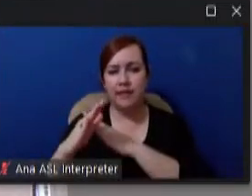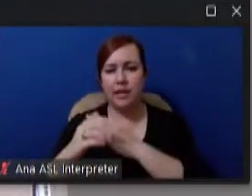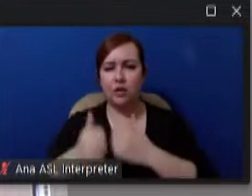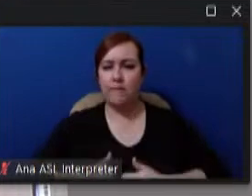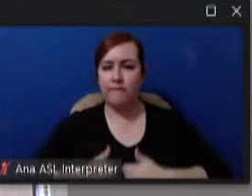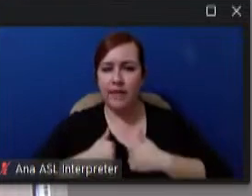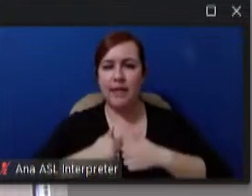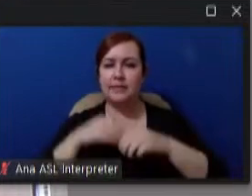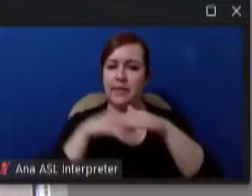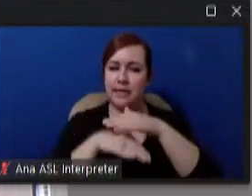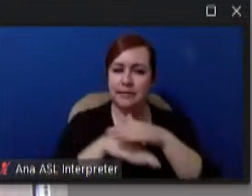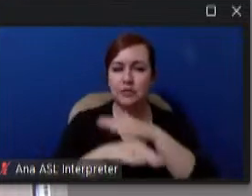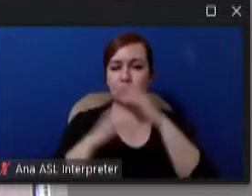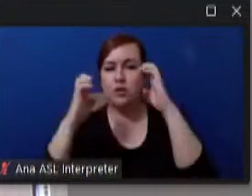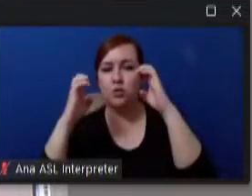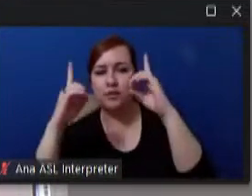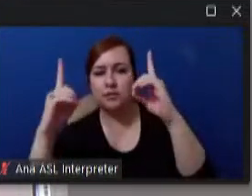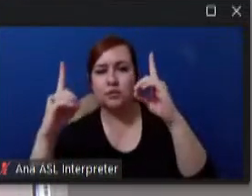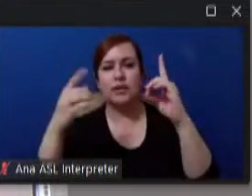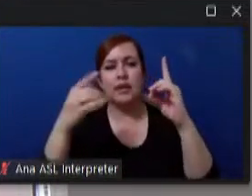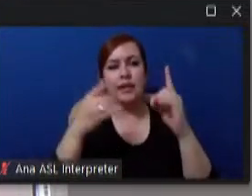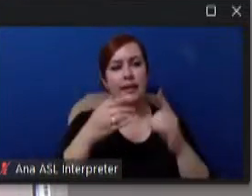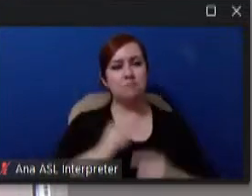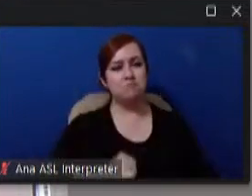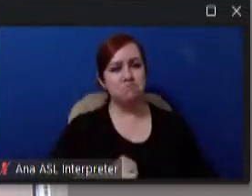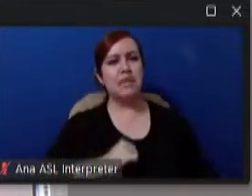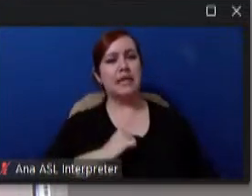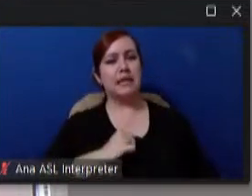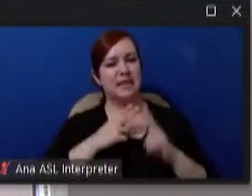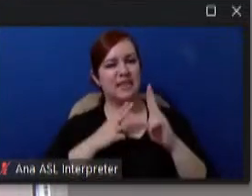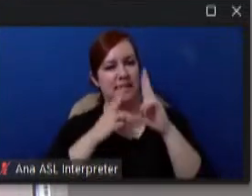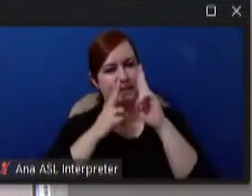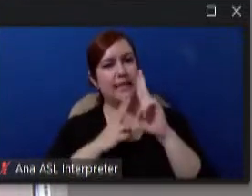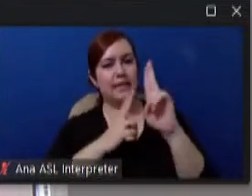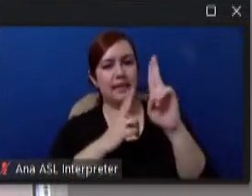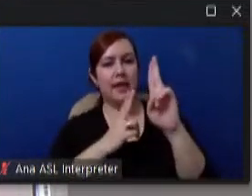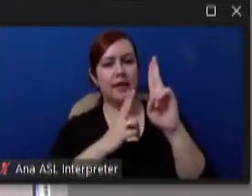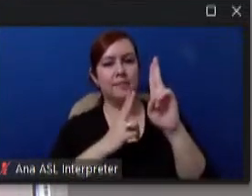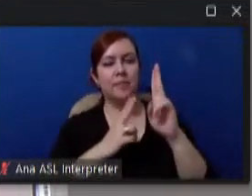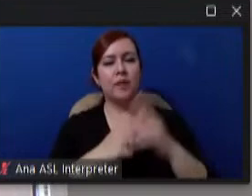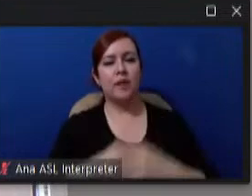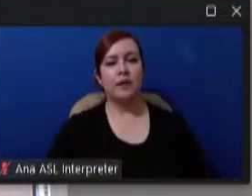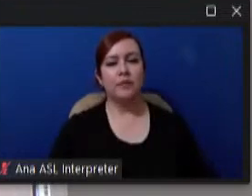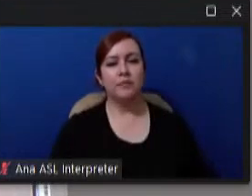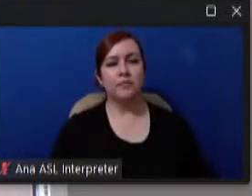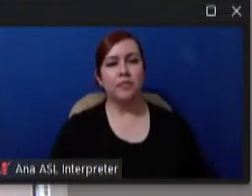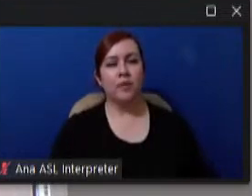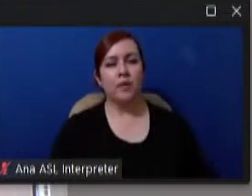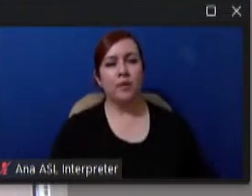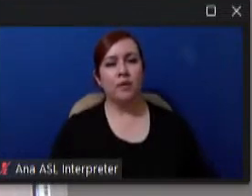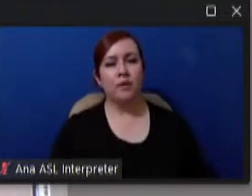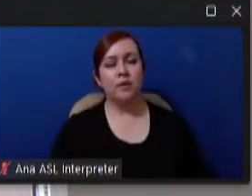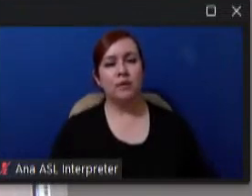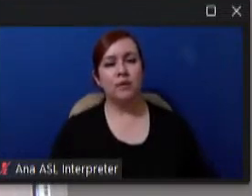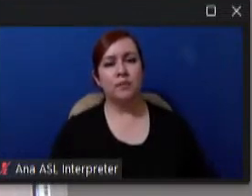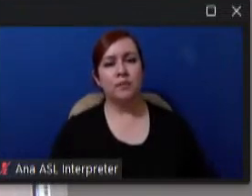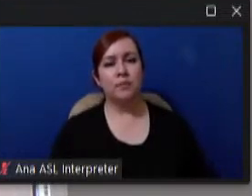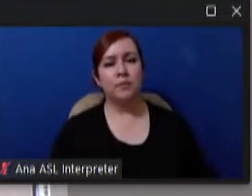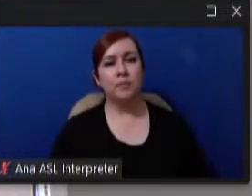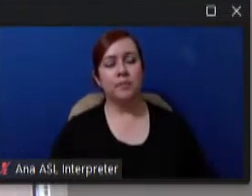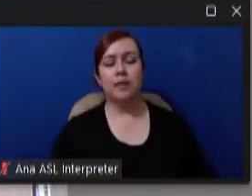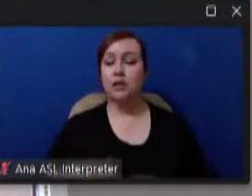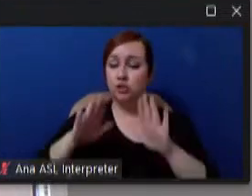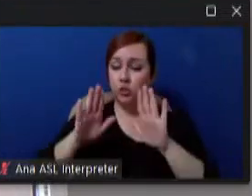dignity. This in a global context affected by conflicts, economic instability,